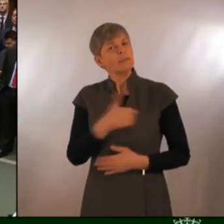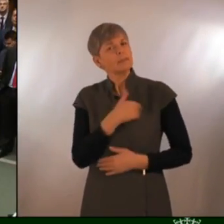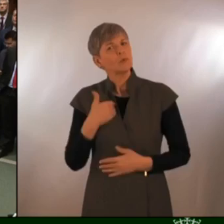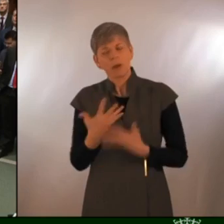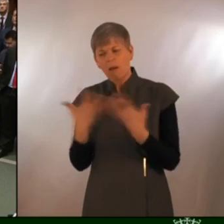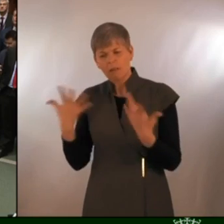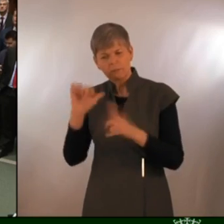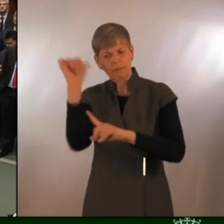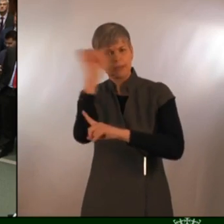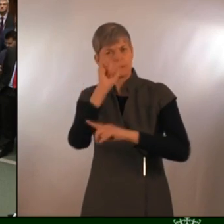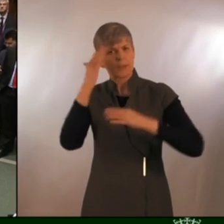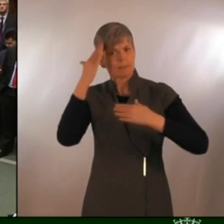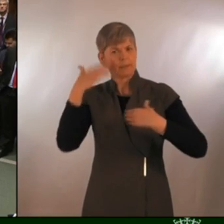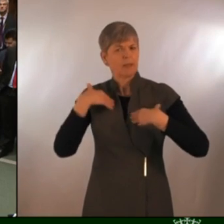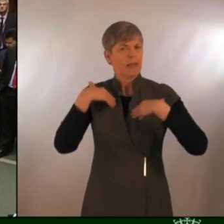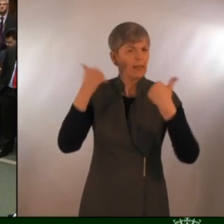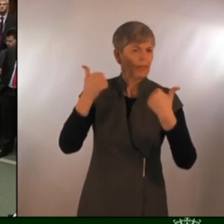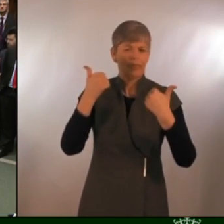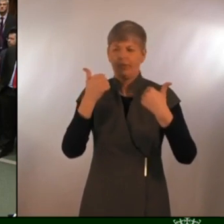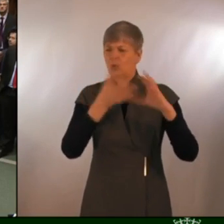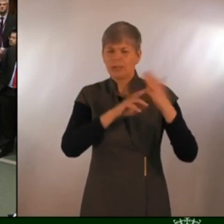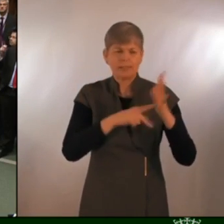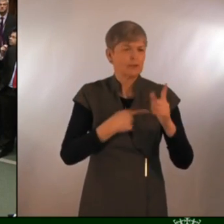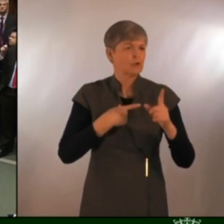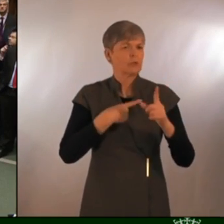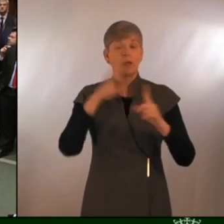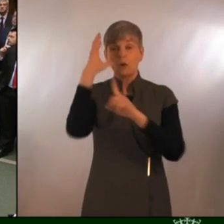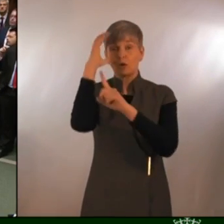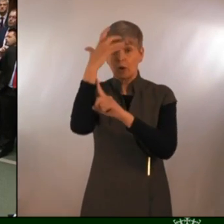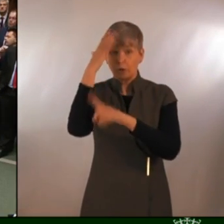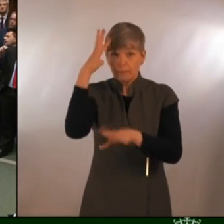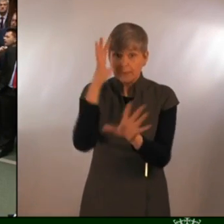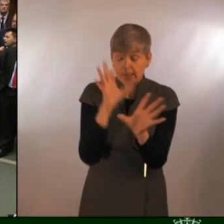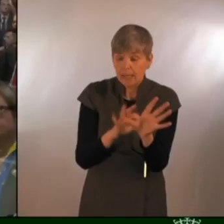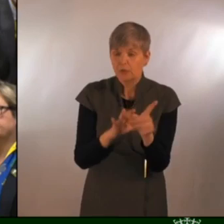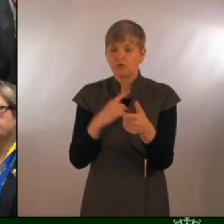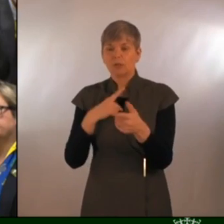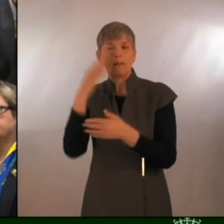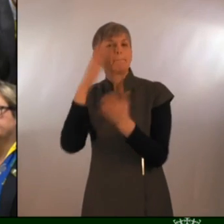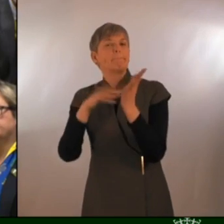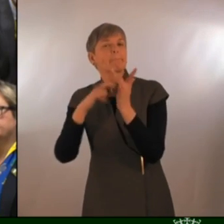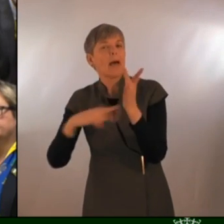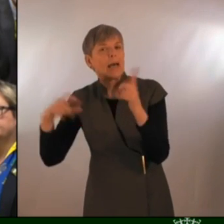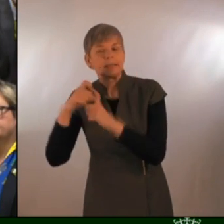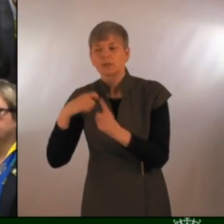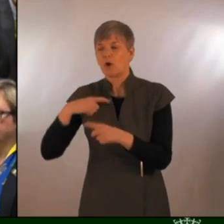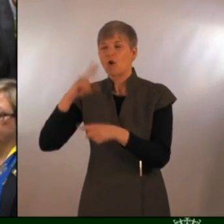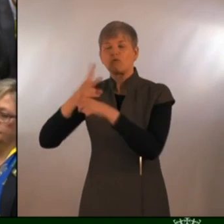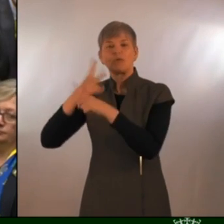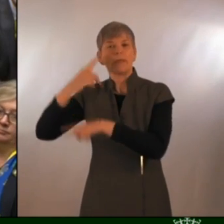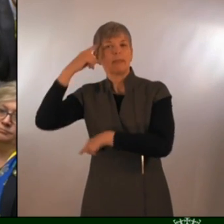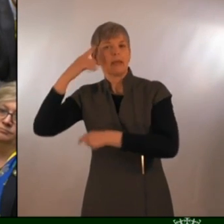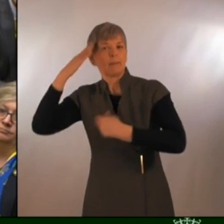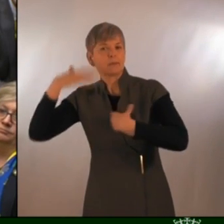organisations, including the Royal College of Psychiatrists, Mind and Rethink Mental Health, have called for an urgent inquiry into avoidable